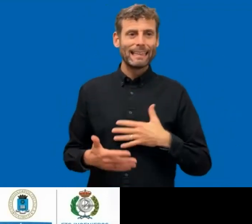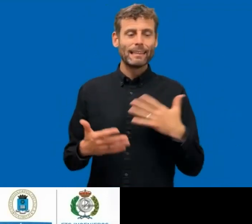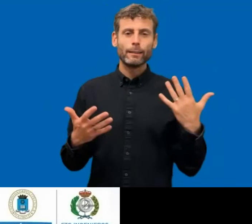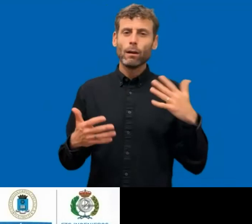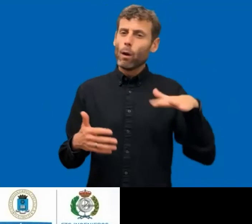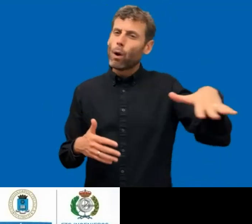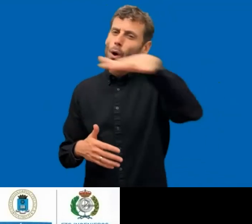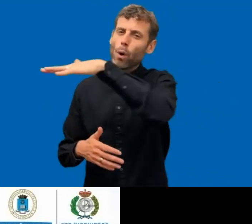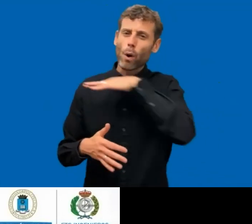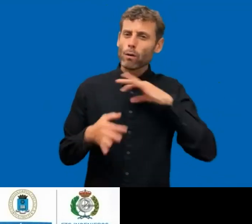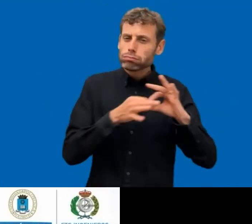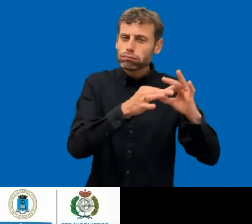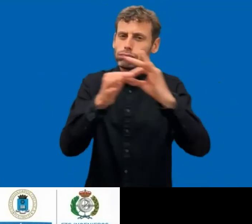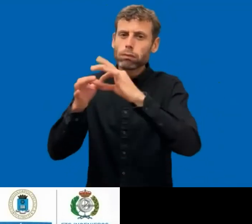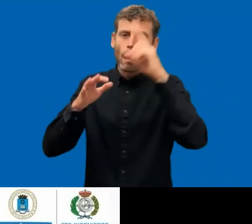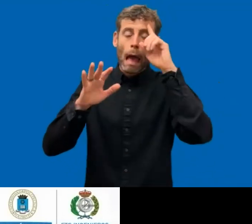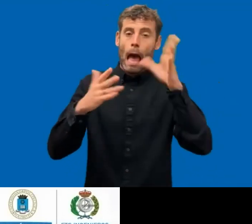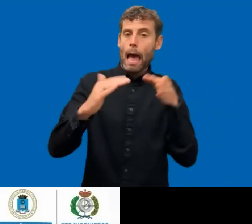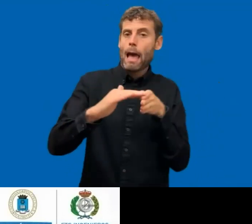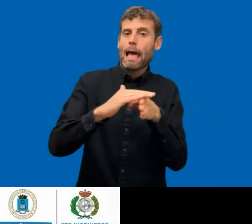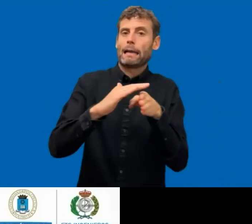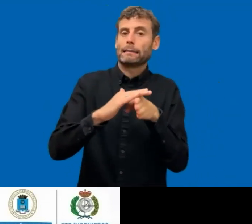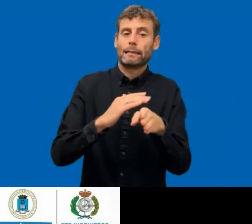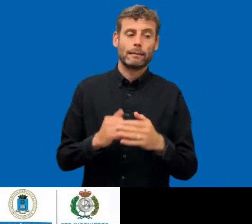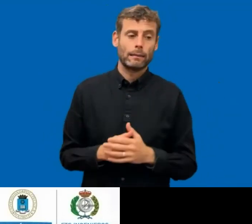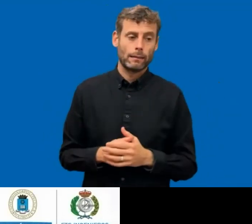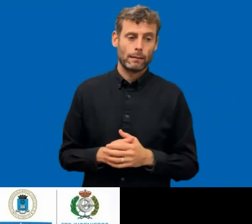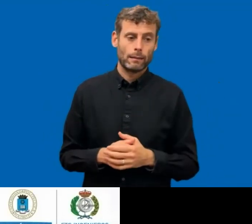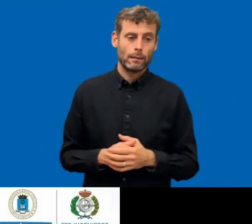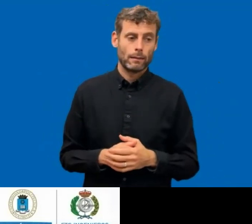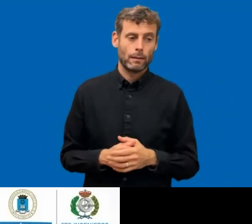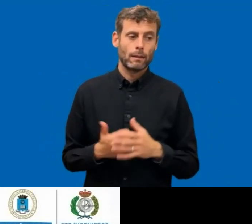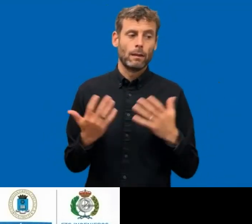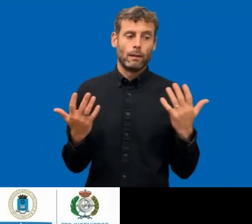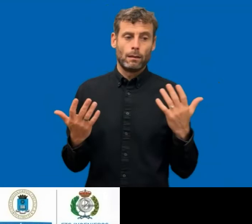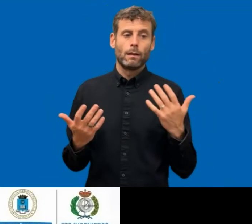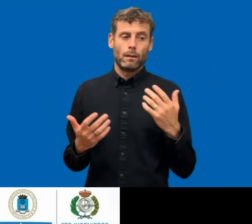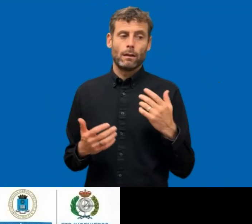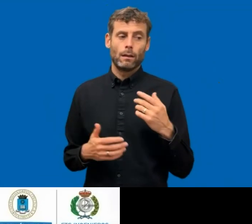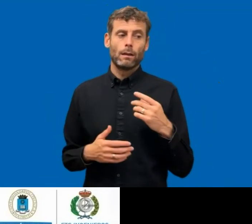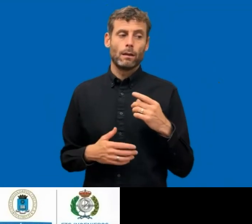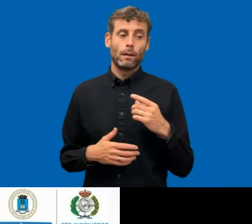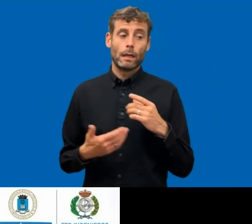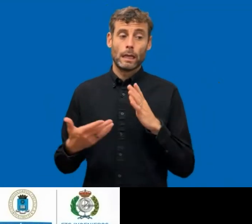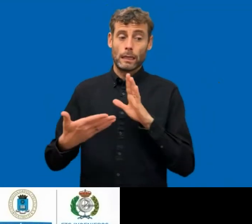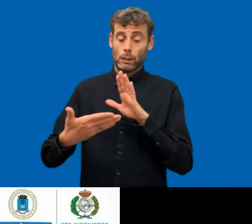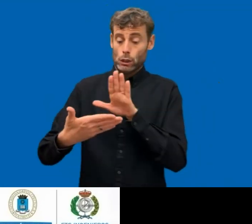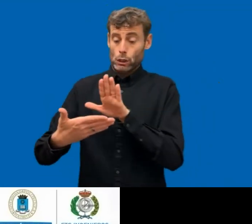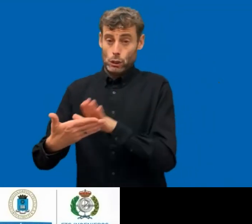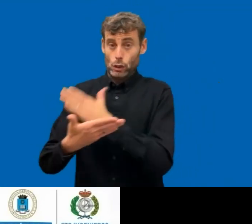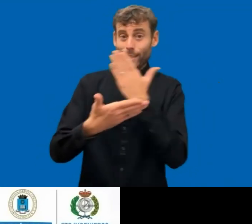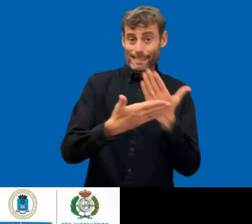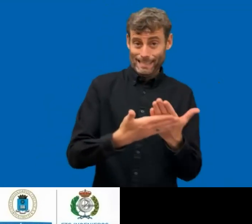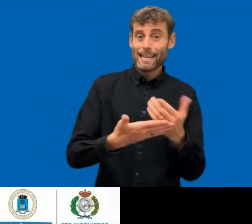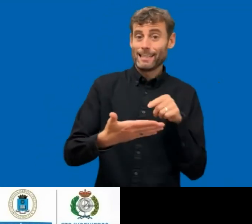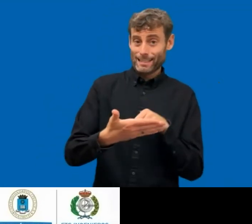some member states, it's really a problem. It's a formal legal problem that you're required to do something, but the document that's supposed to help you